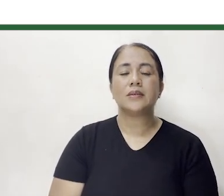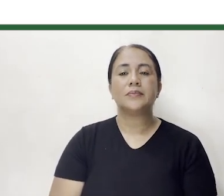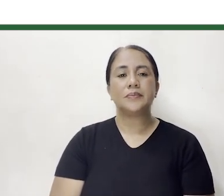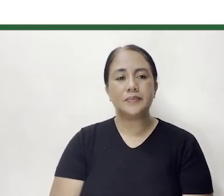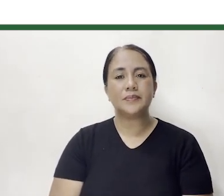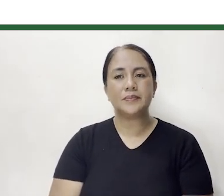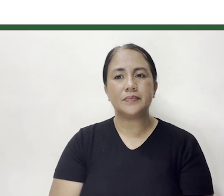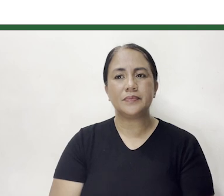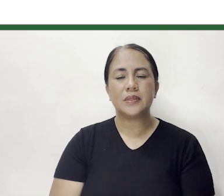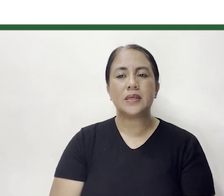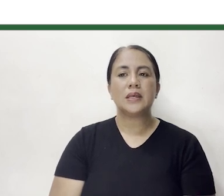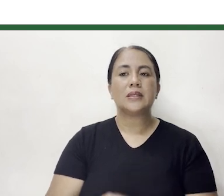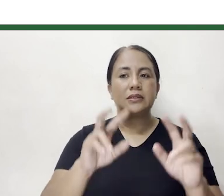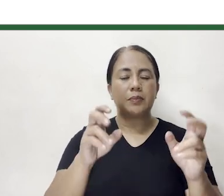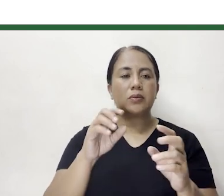Input.